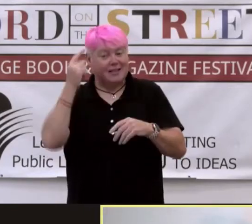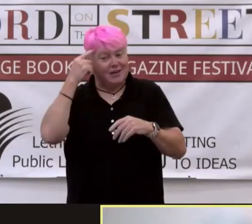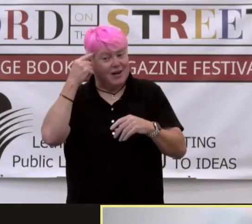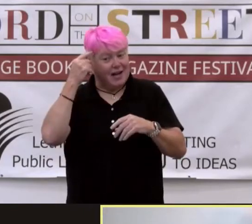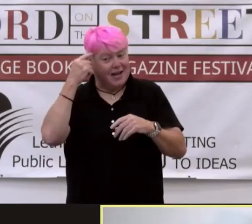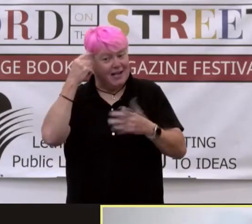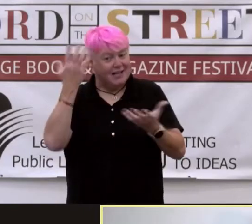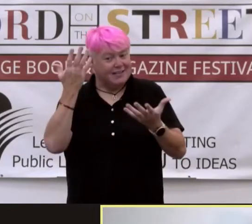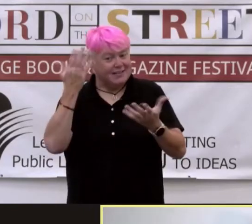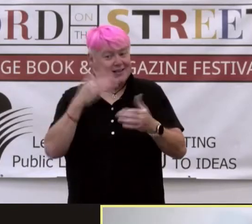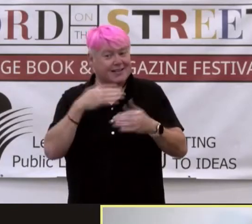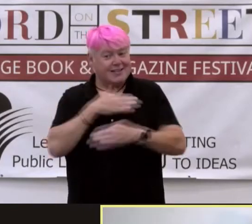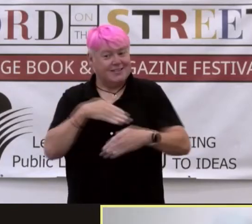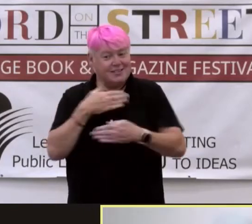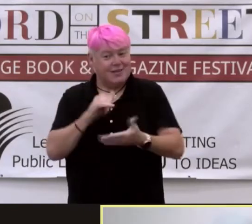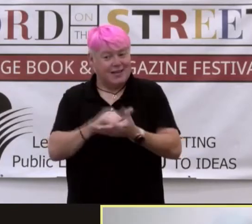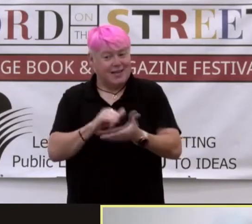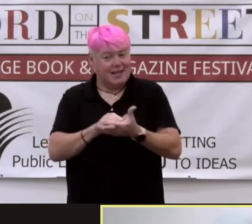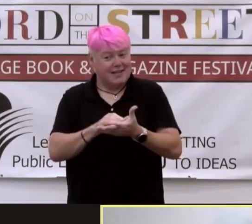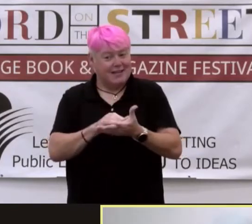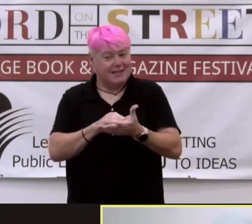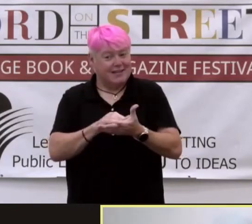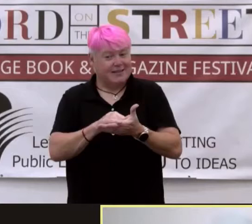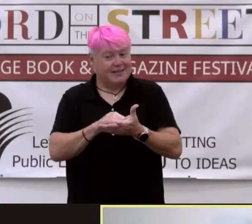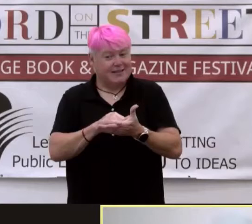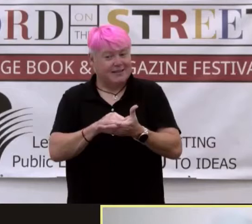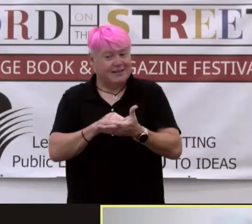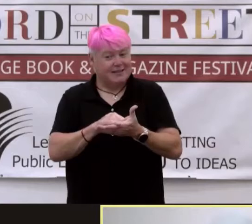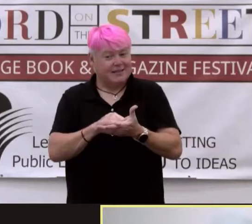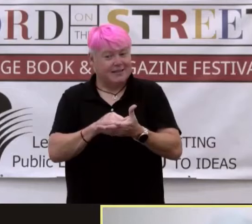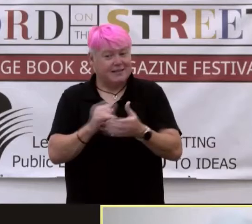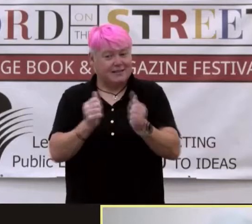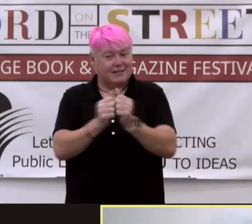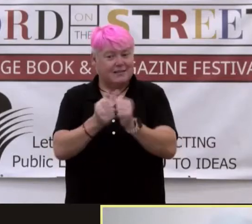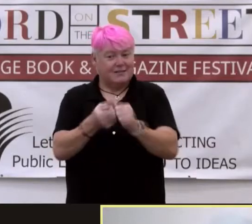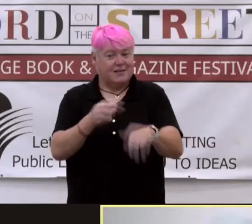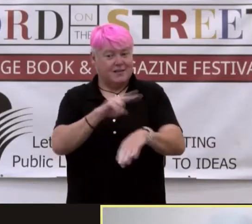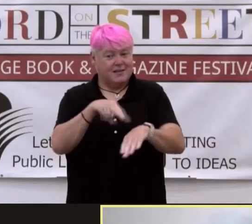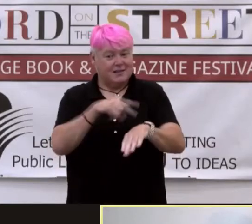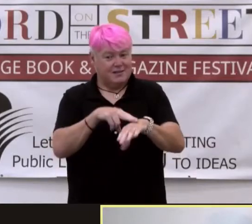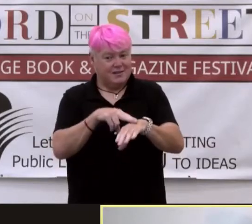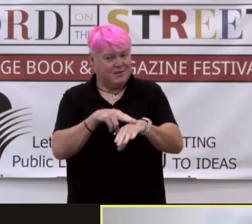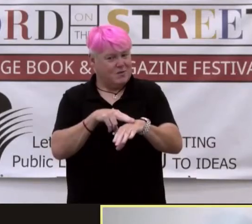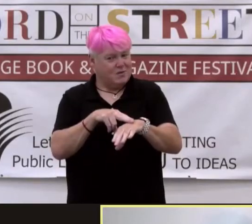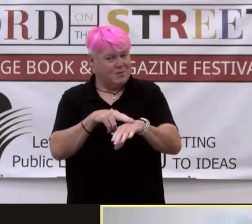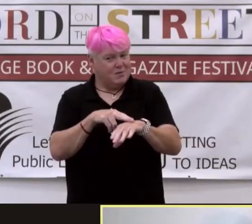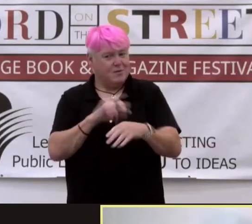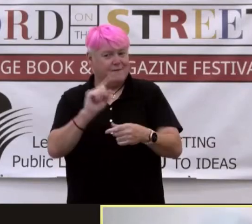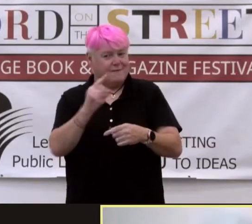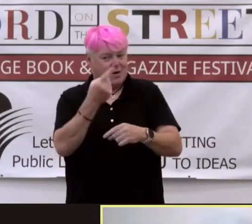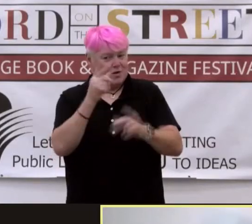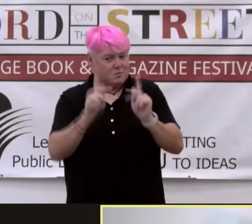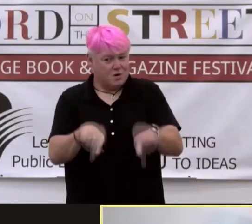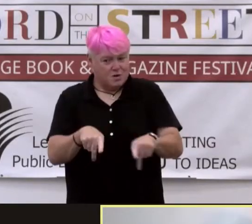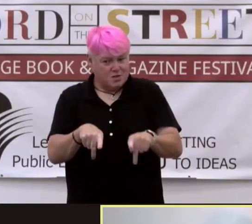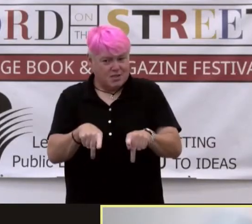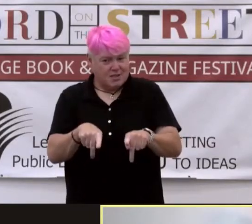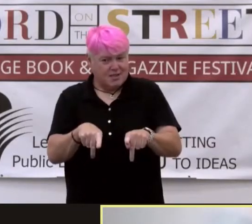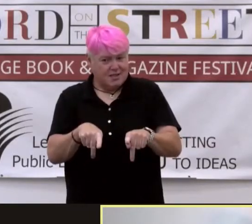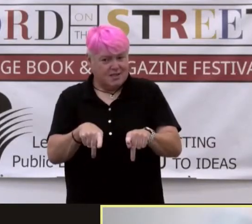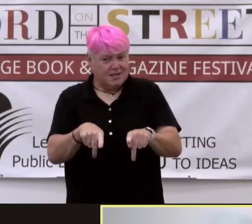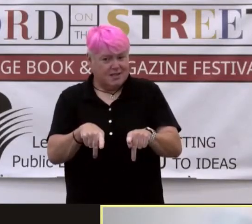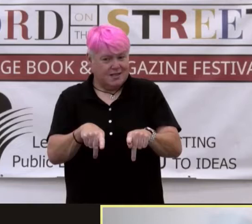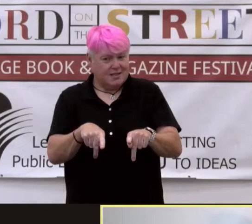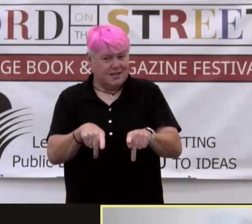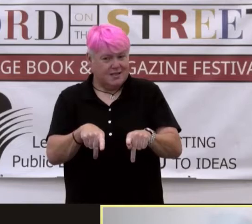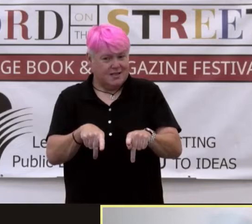enjoyed it. It actually took a lot of, because with normal perspectives, like first person perspectives, there's a ton of interiority